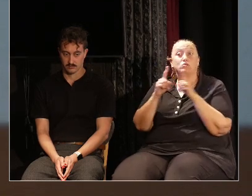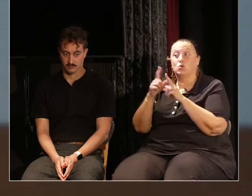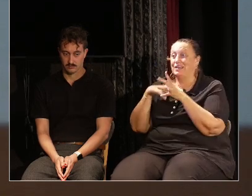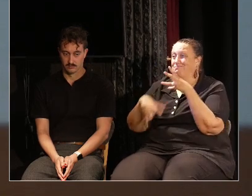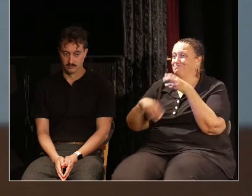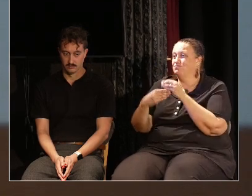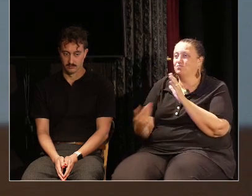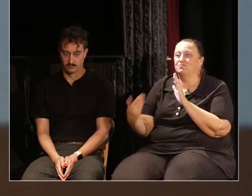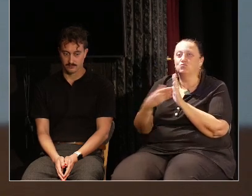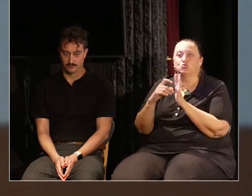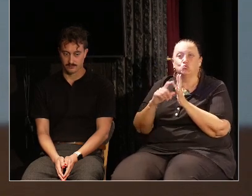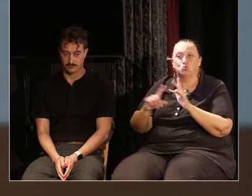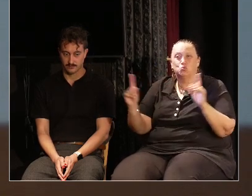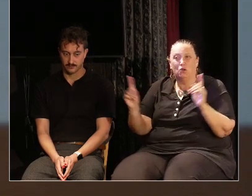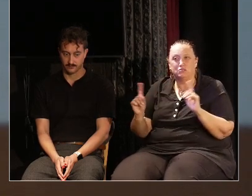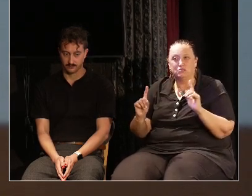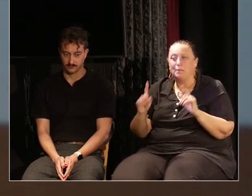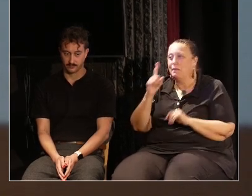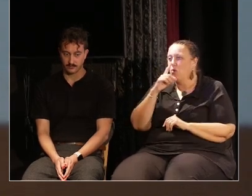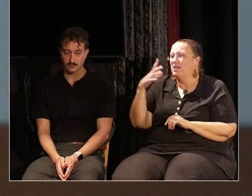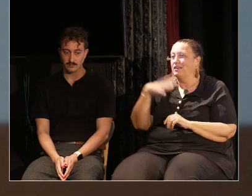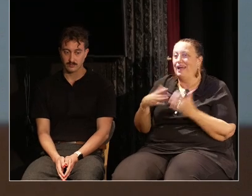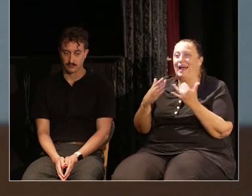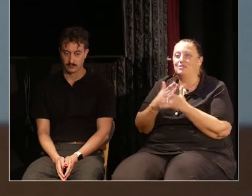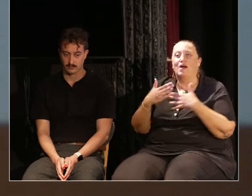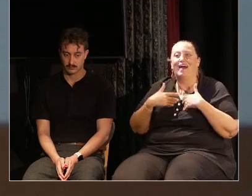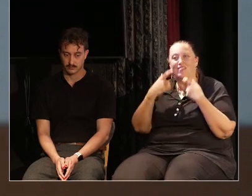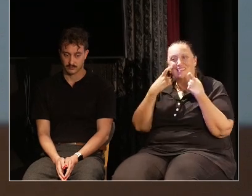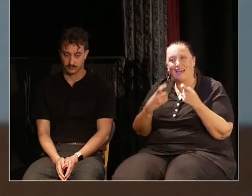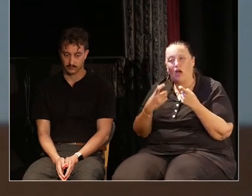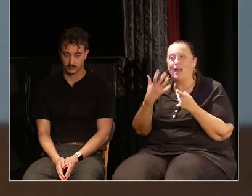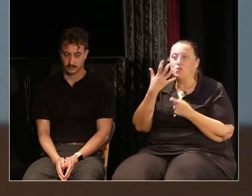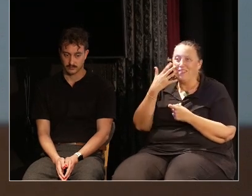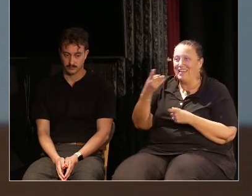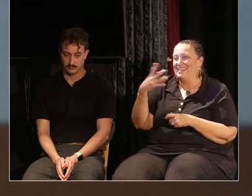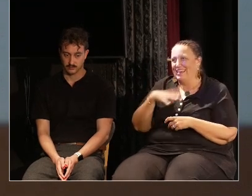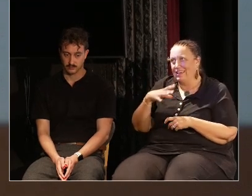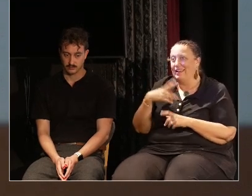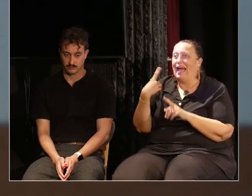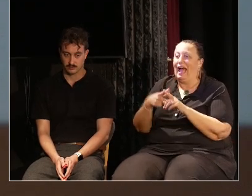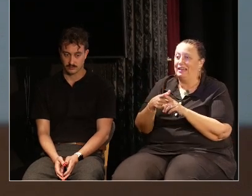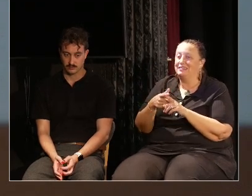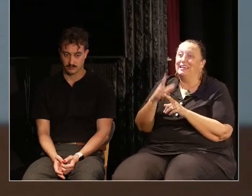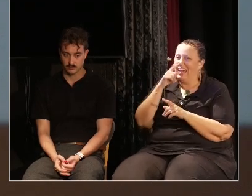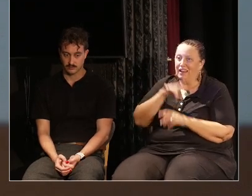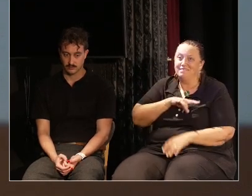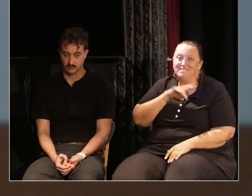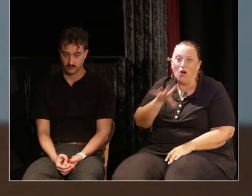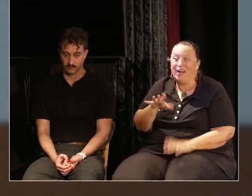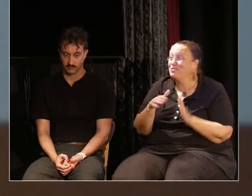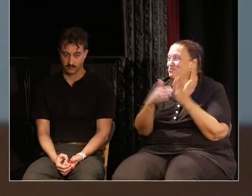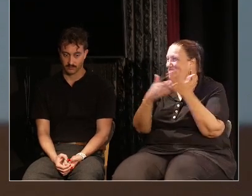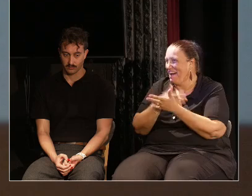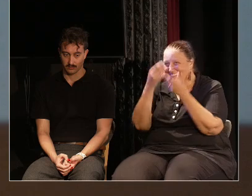have access to the healthcare they need when they need it, and making sure that it's affordable. And so something that actually I get to announce here tonight is that